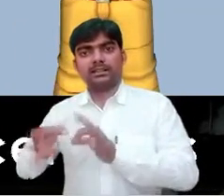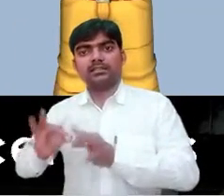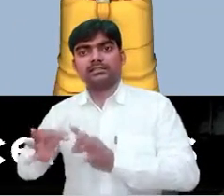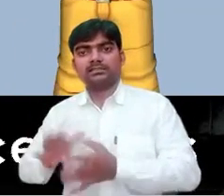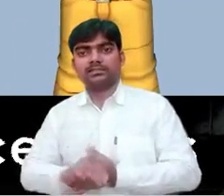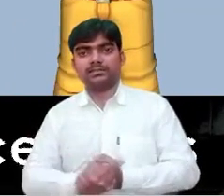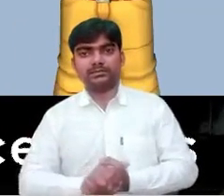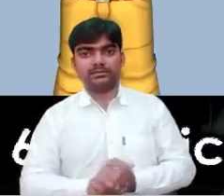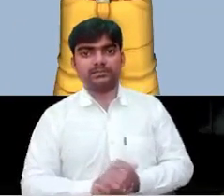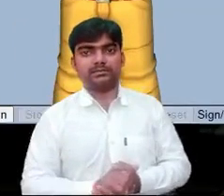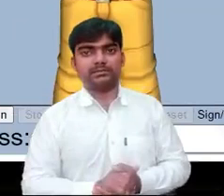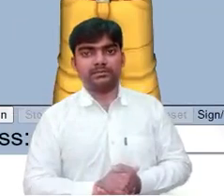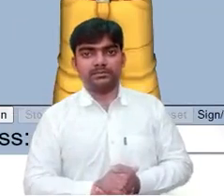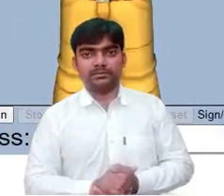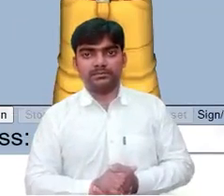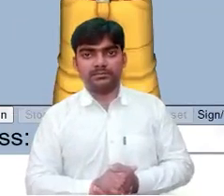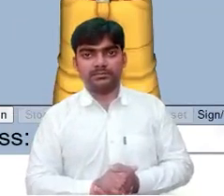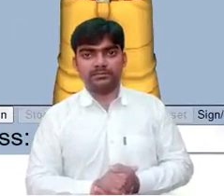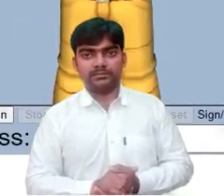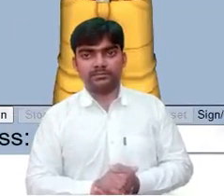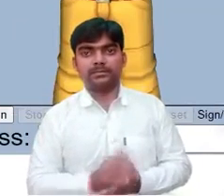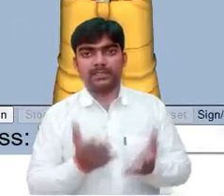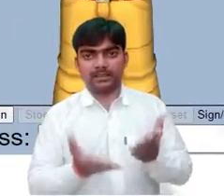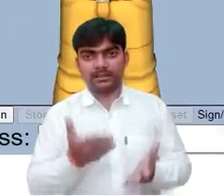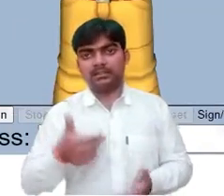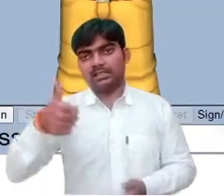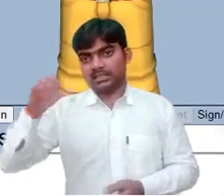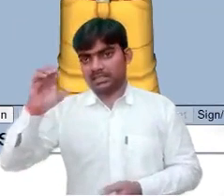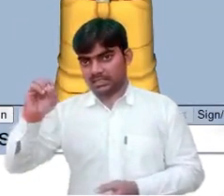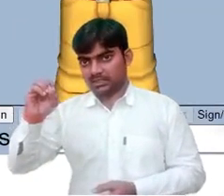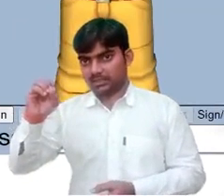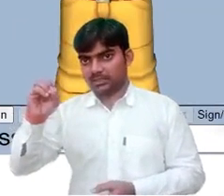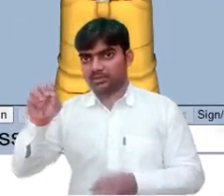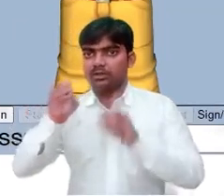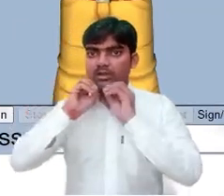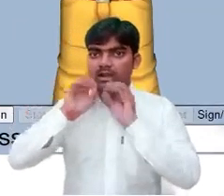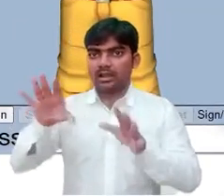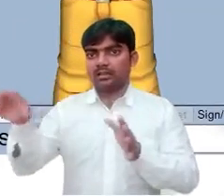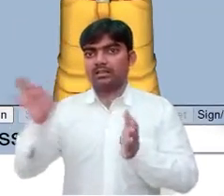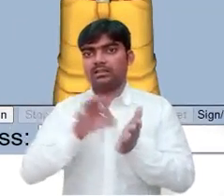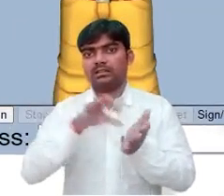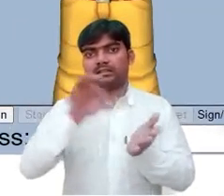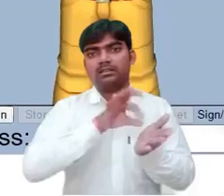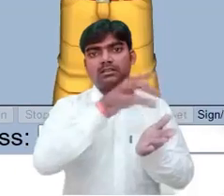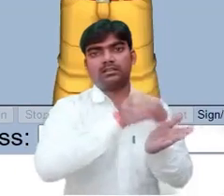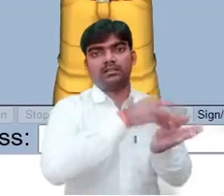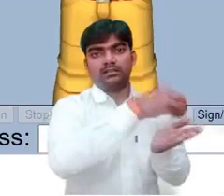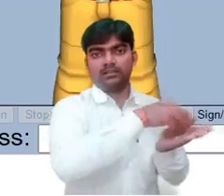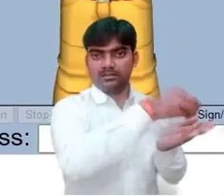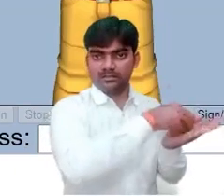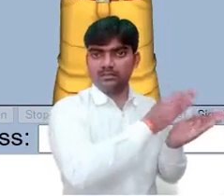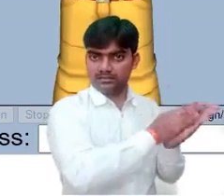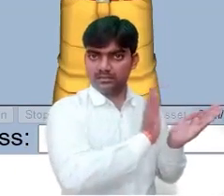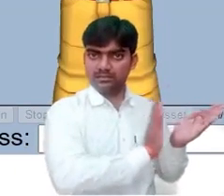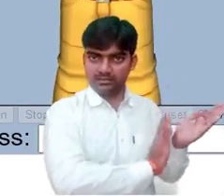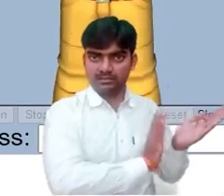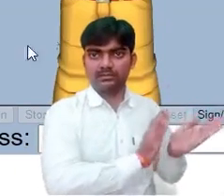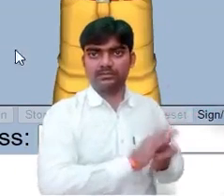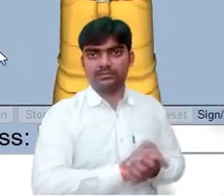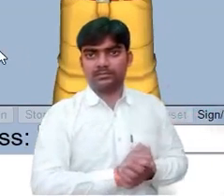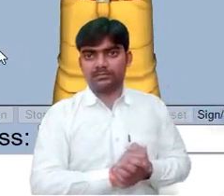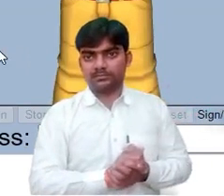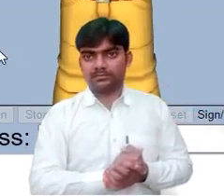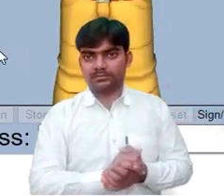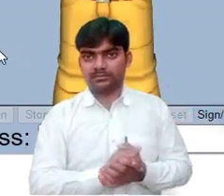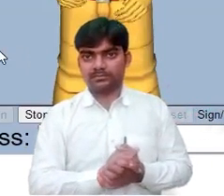station. So wish you a happy journey. I select it and click on the static play button, and this